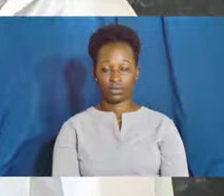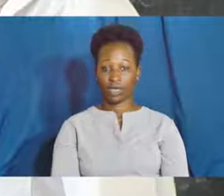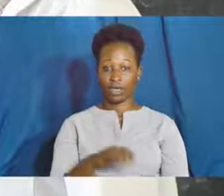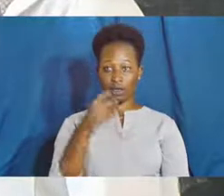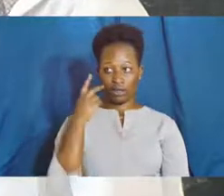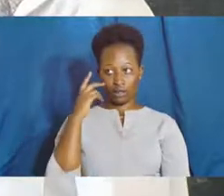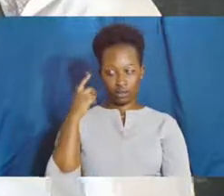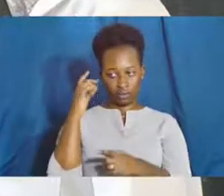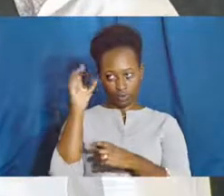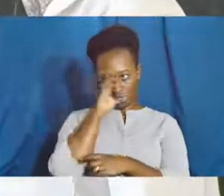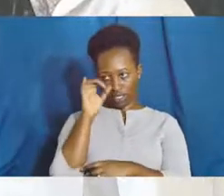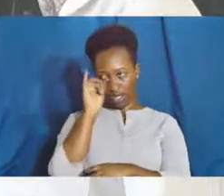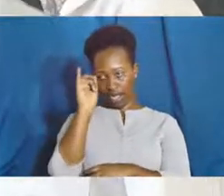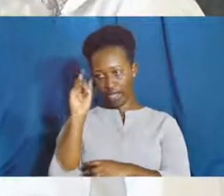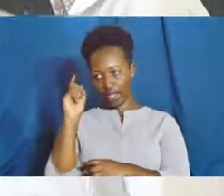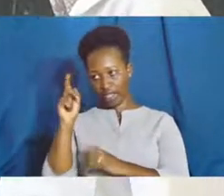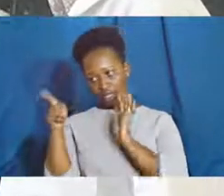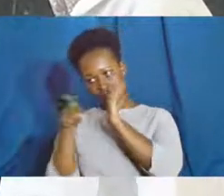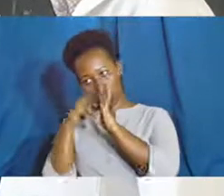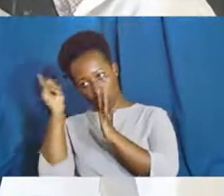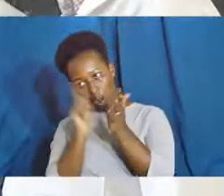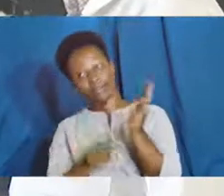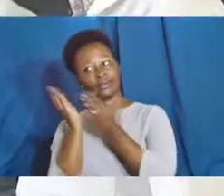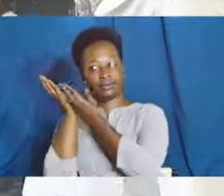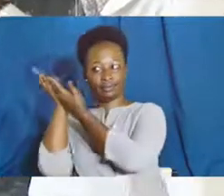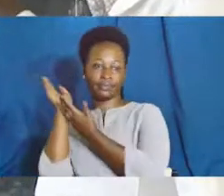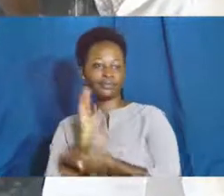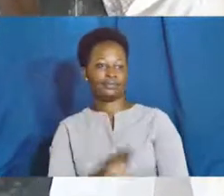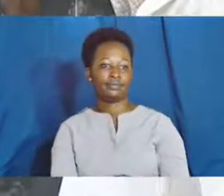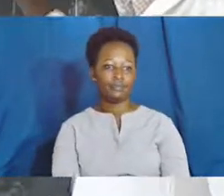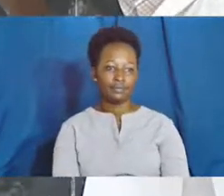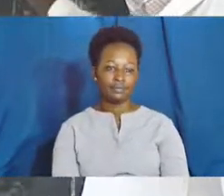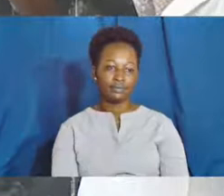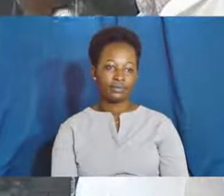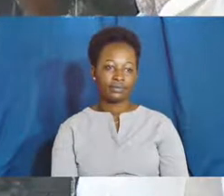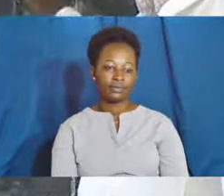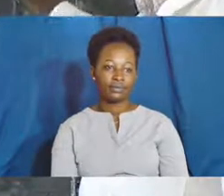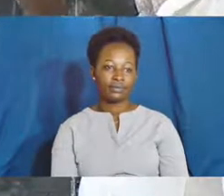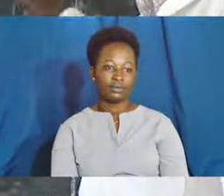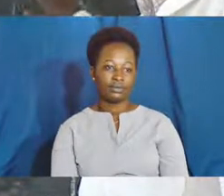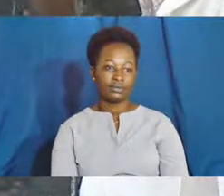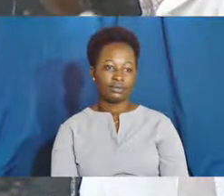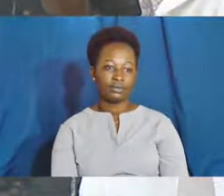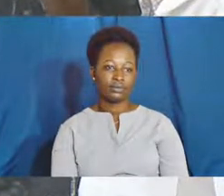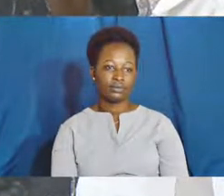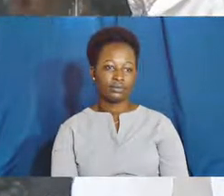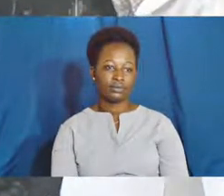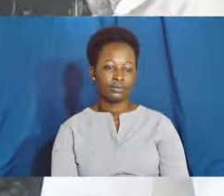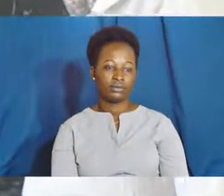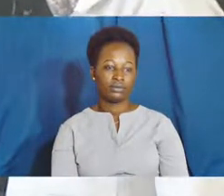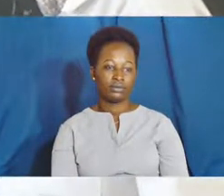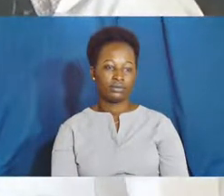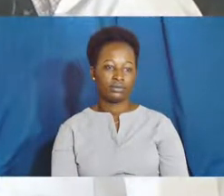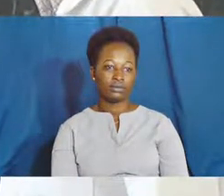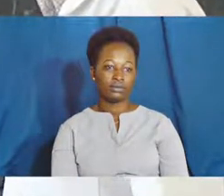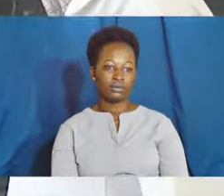the IX equals to 5 ampere minus 7 ampere. And